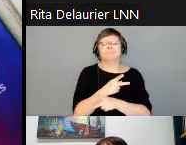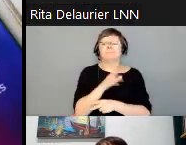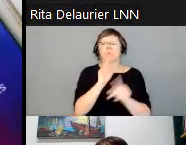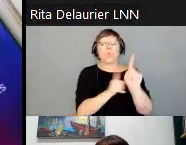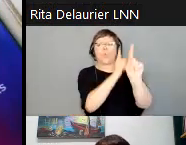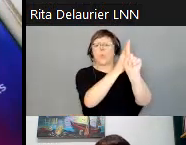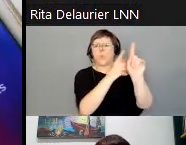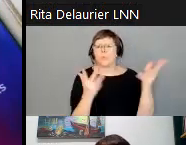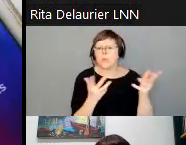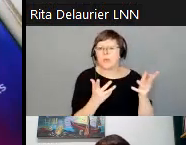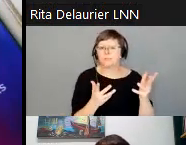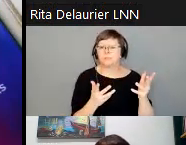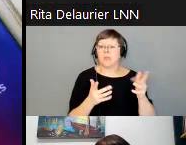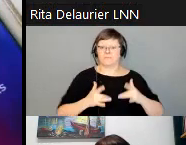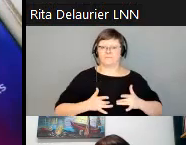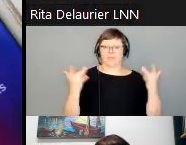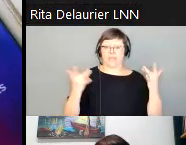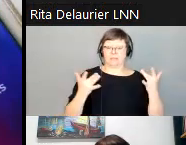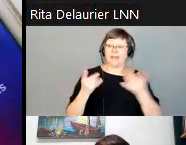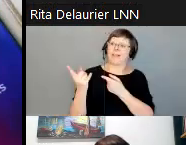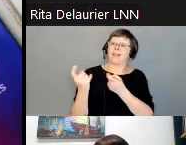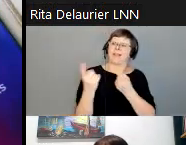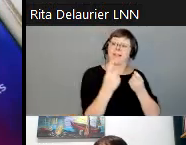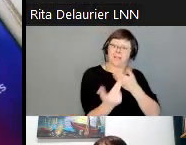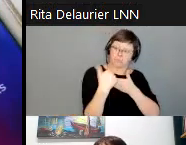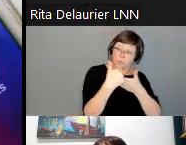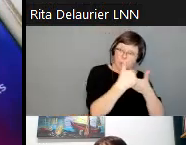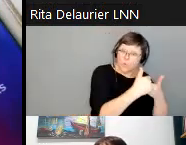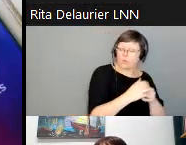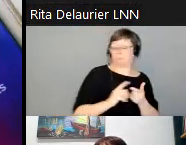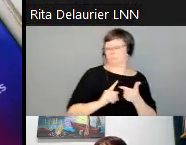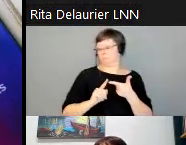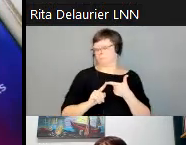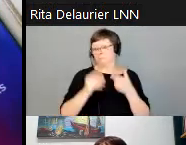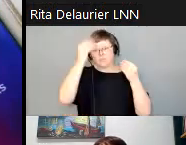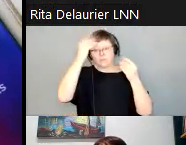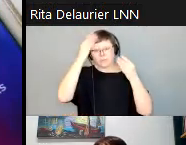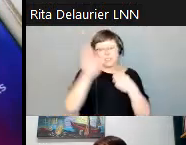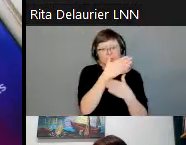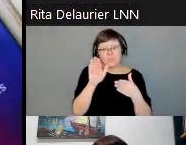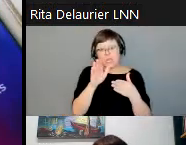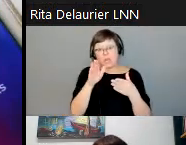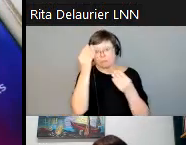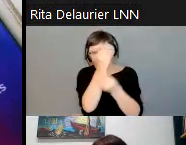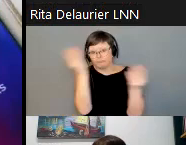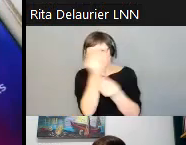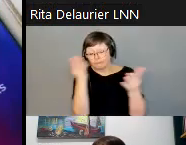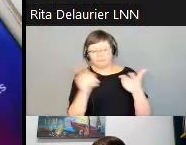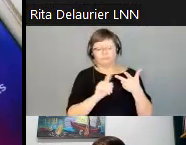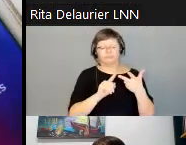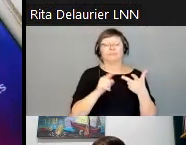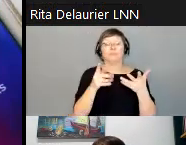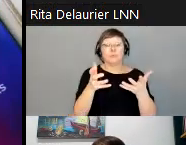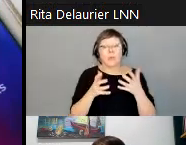to join an event? Are you wanting to share information with others? Do you want to drive traffic to your